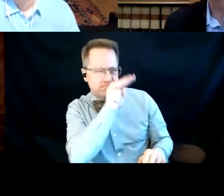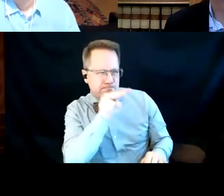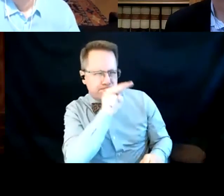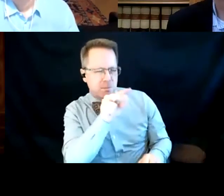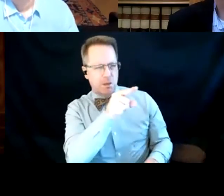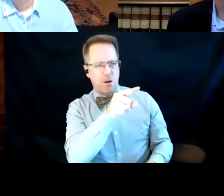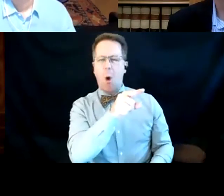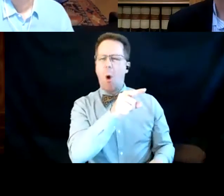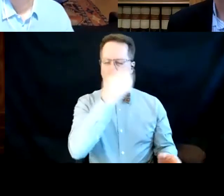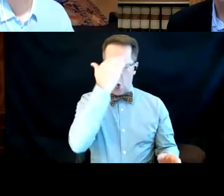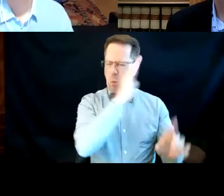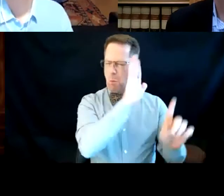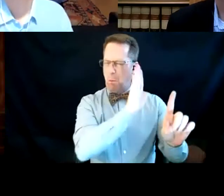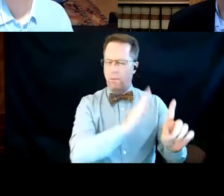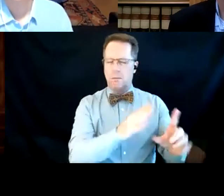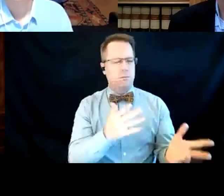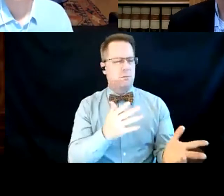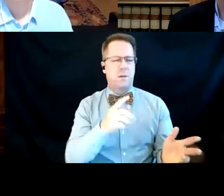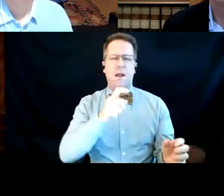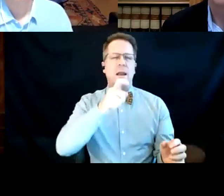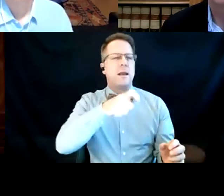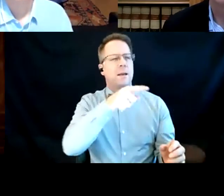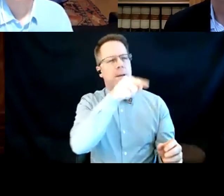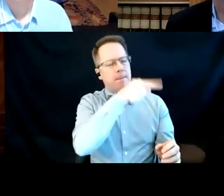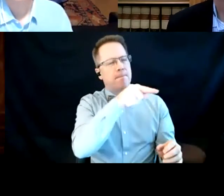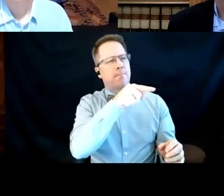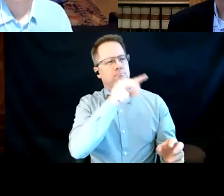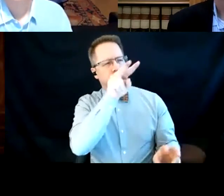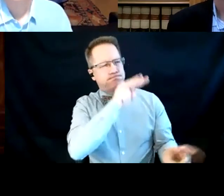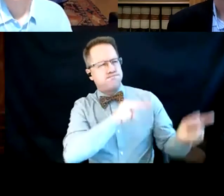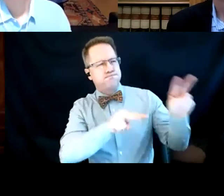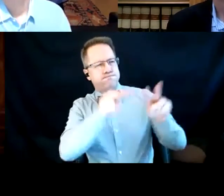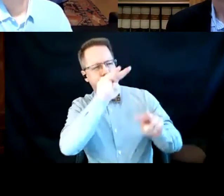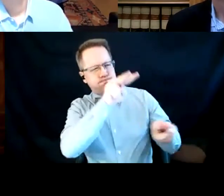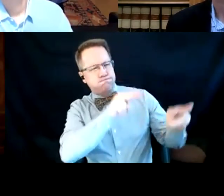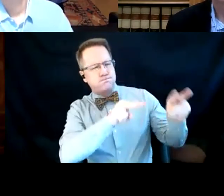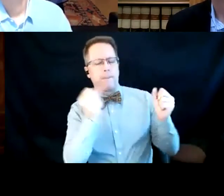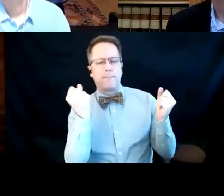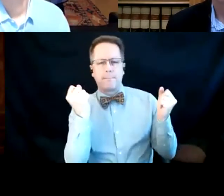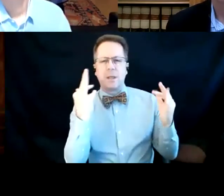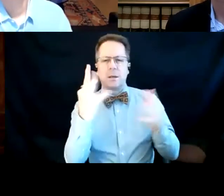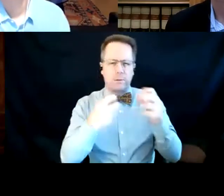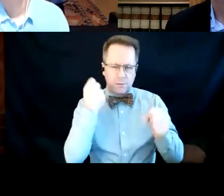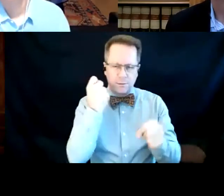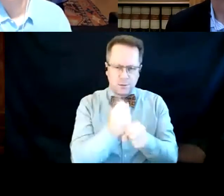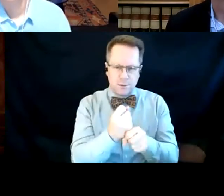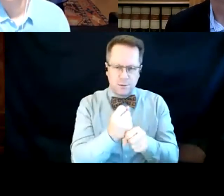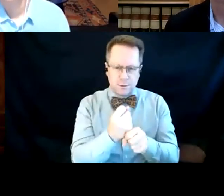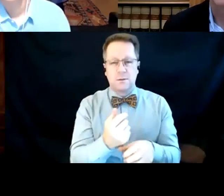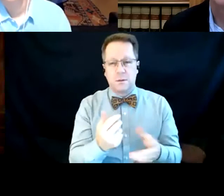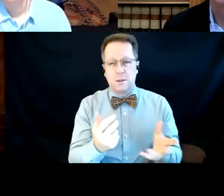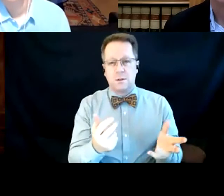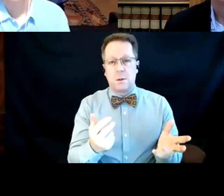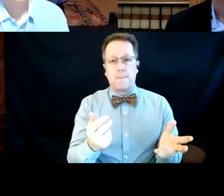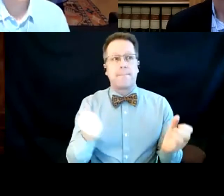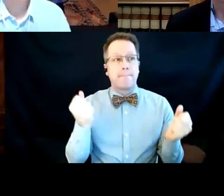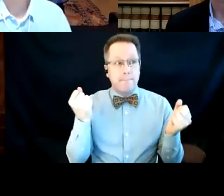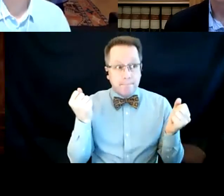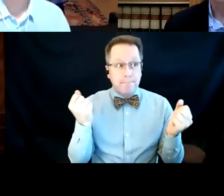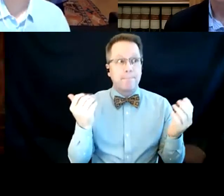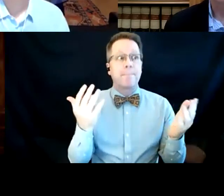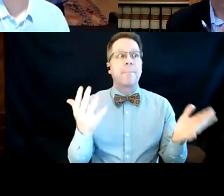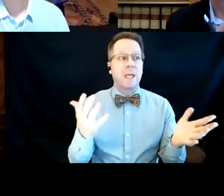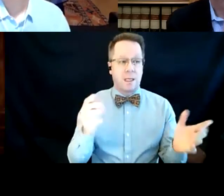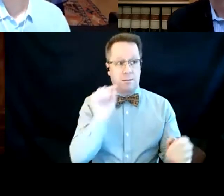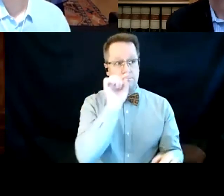shift in some way or another, and many Republican-appointed conservatives have moved towards the center while